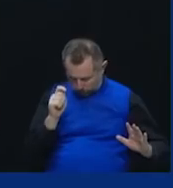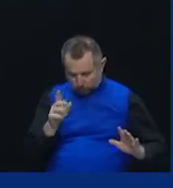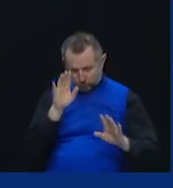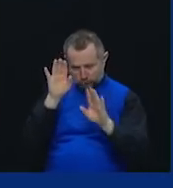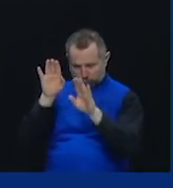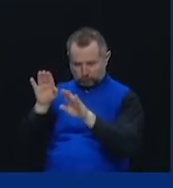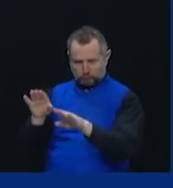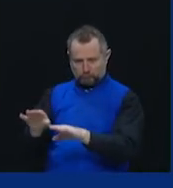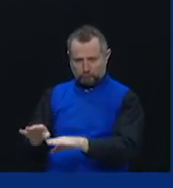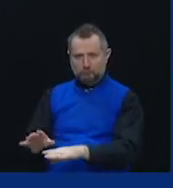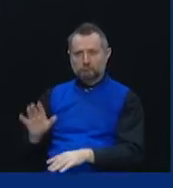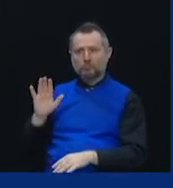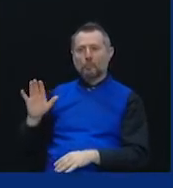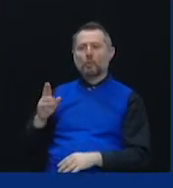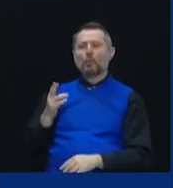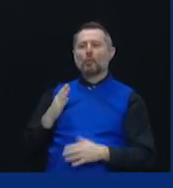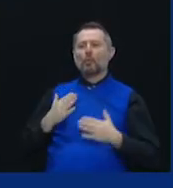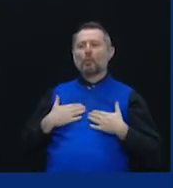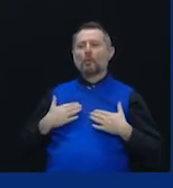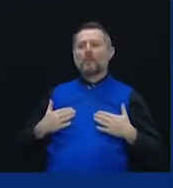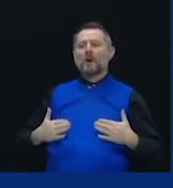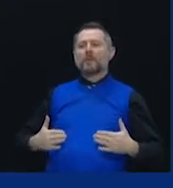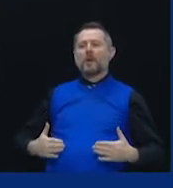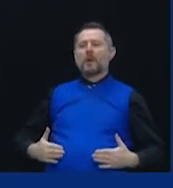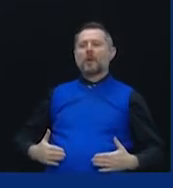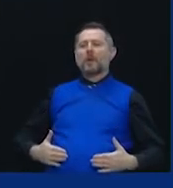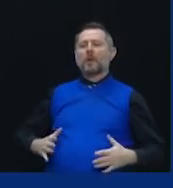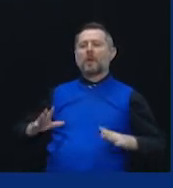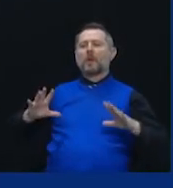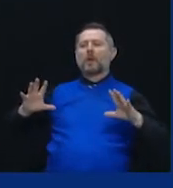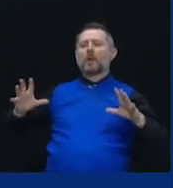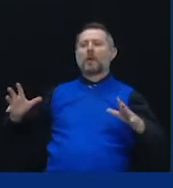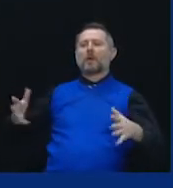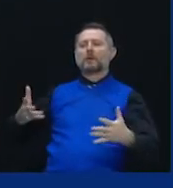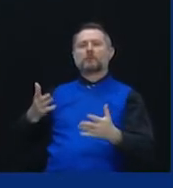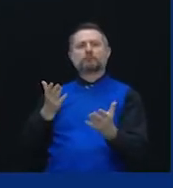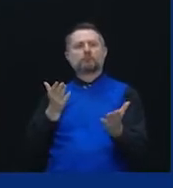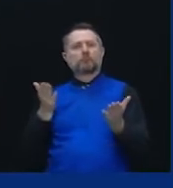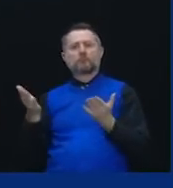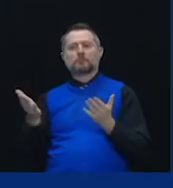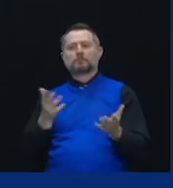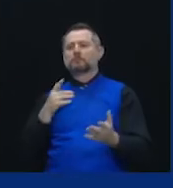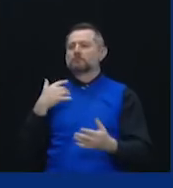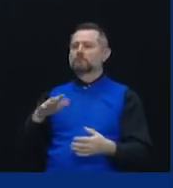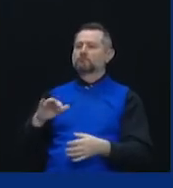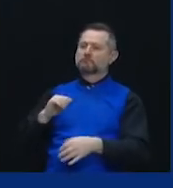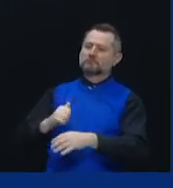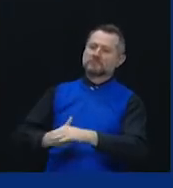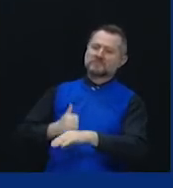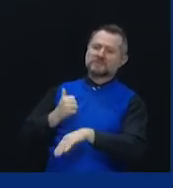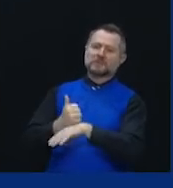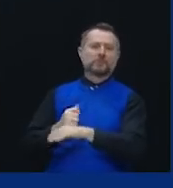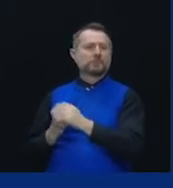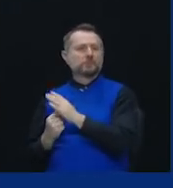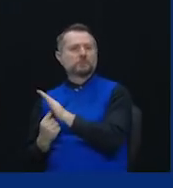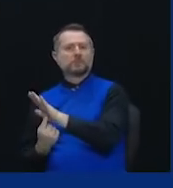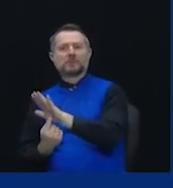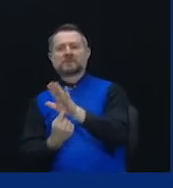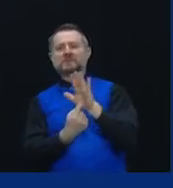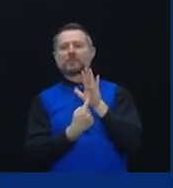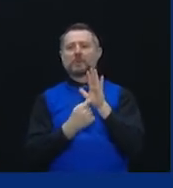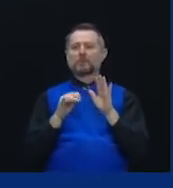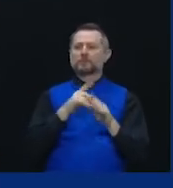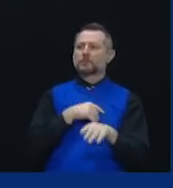brave men and women. The humane standard that they have left behind for all of us now to attain moving forward. That's why this